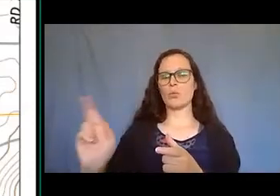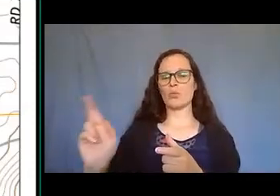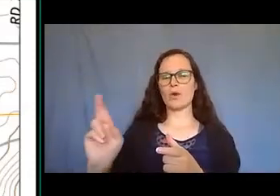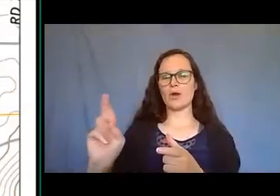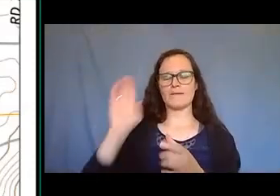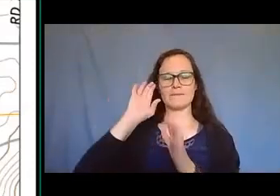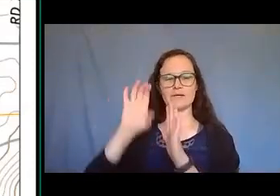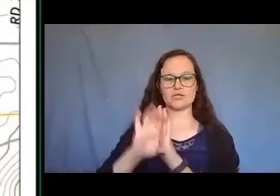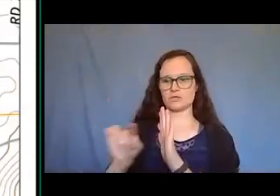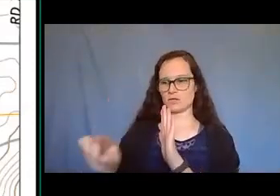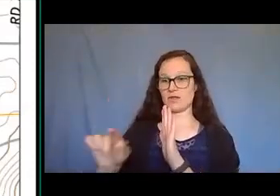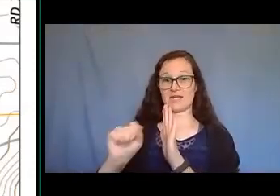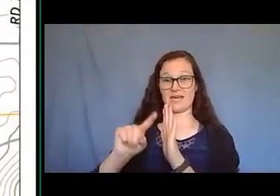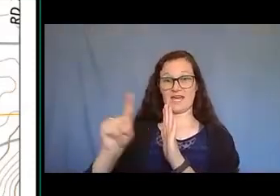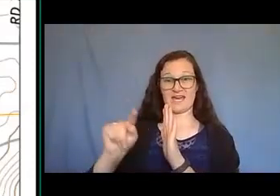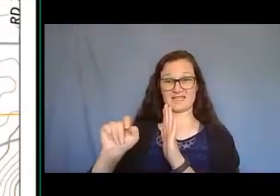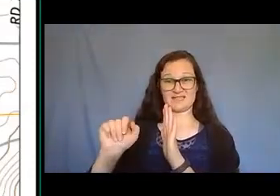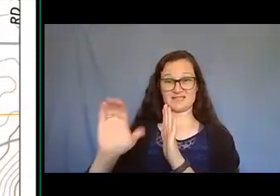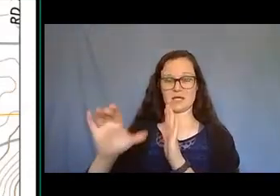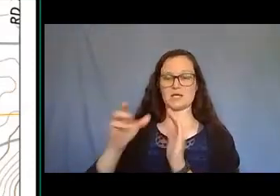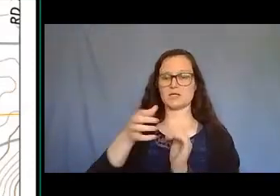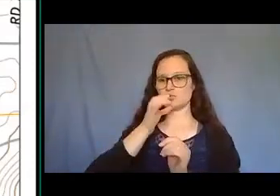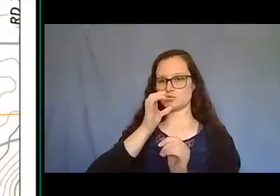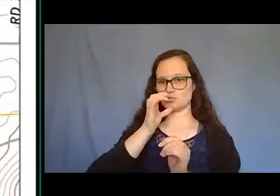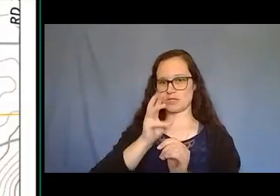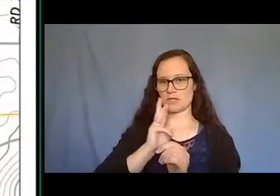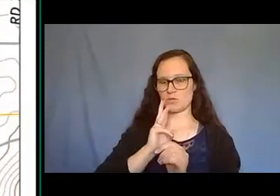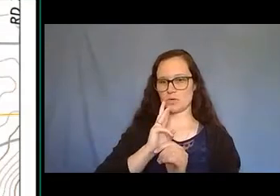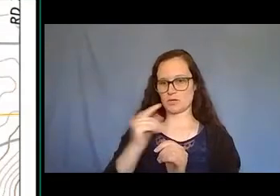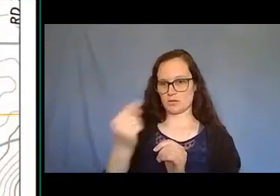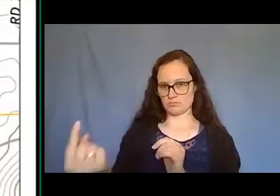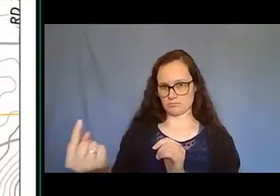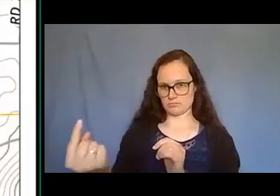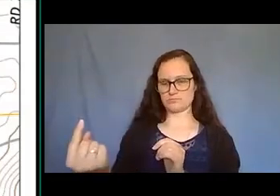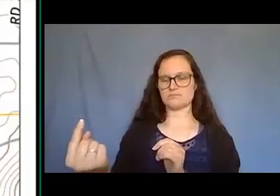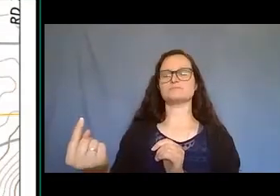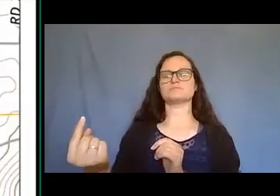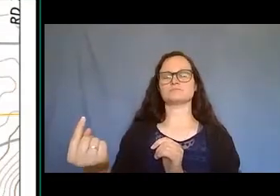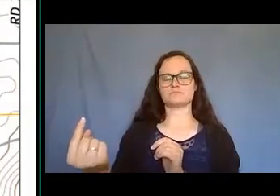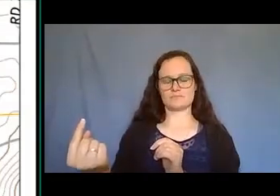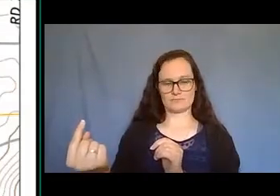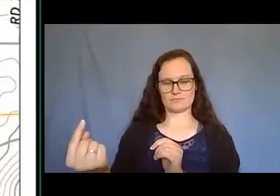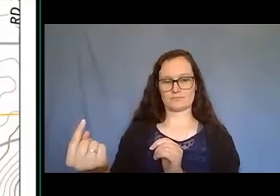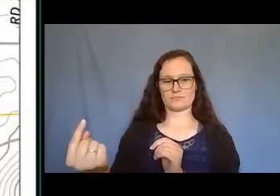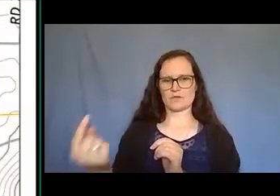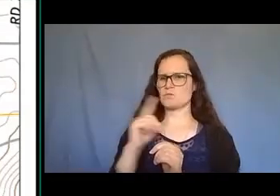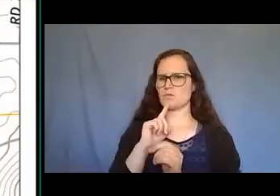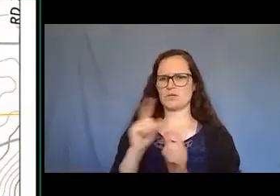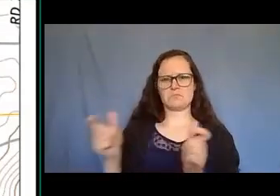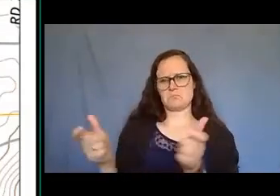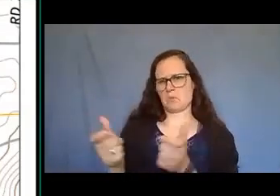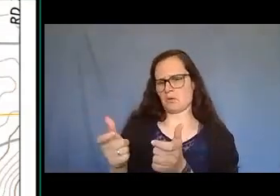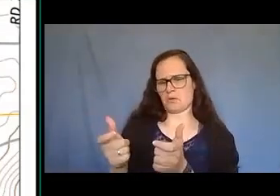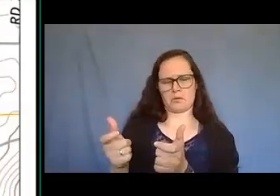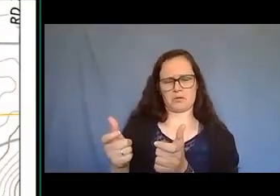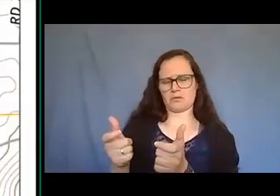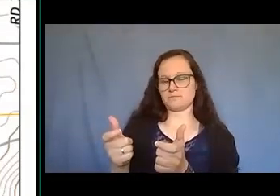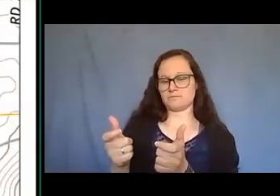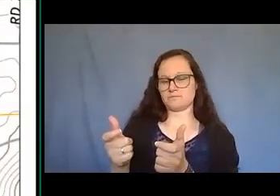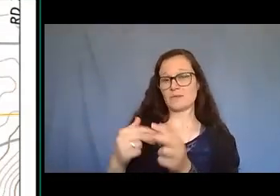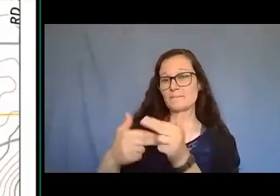the Aztec Drinking Water Reservoir number 1. It's a pretty small reservoir. It was built